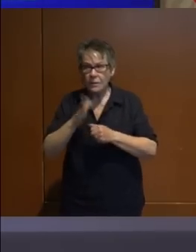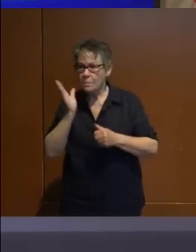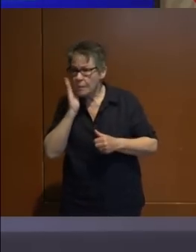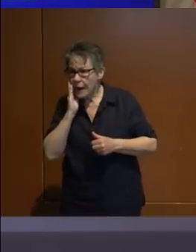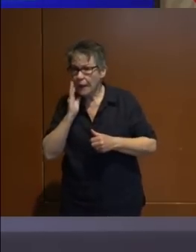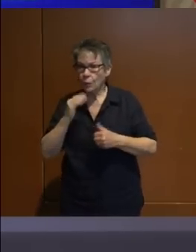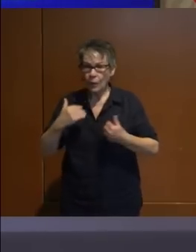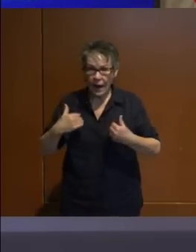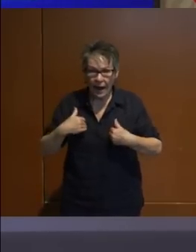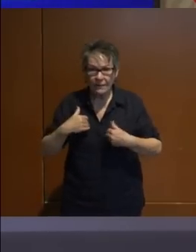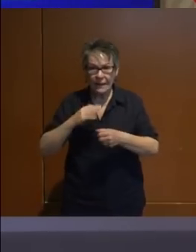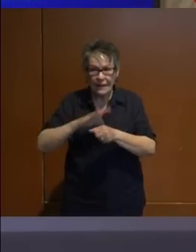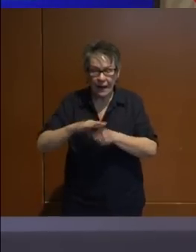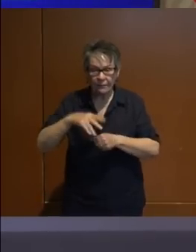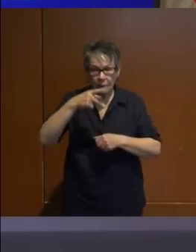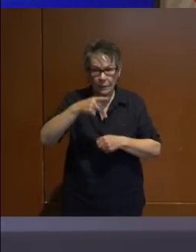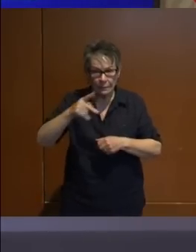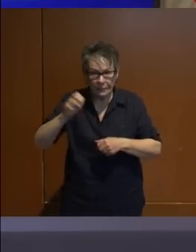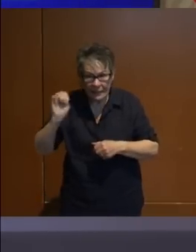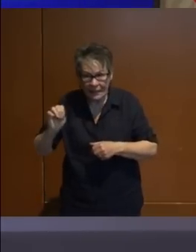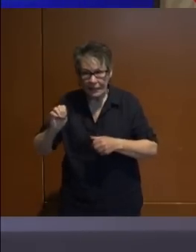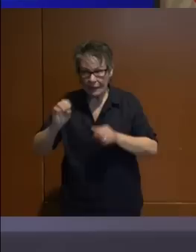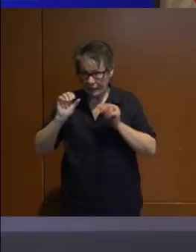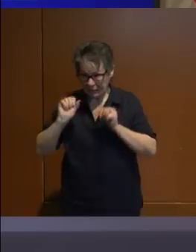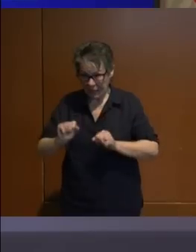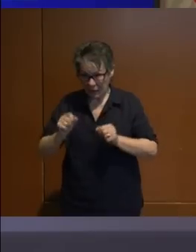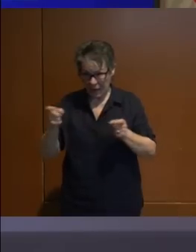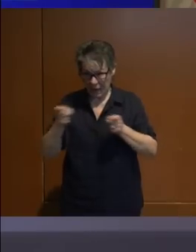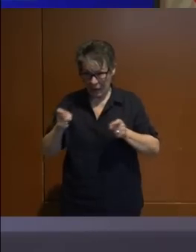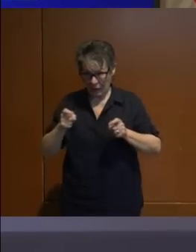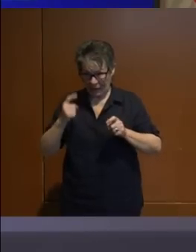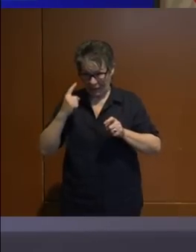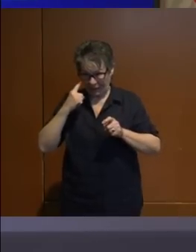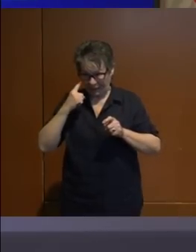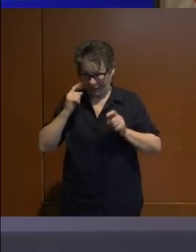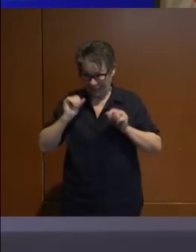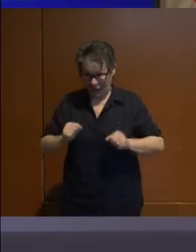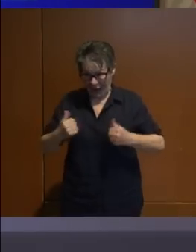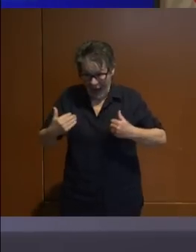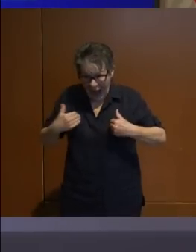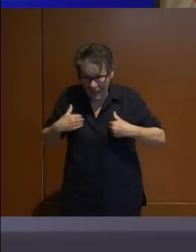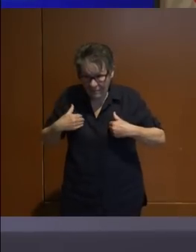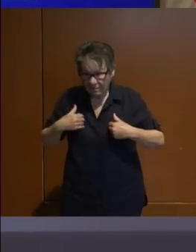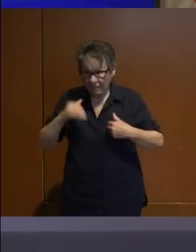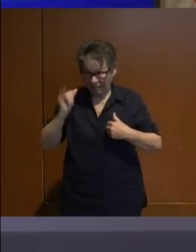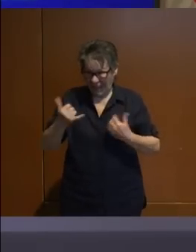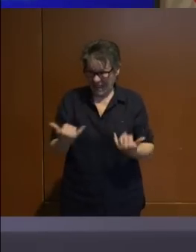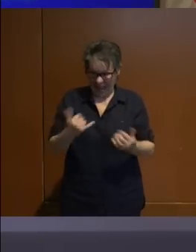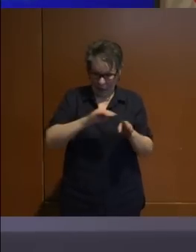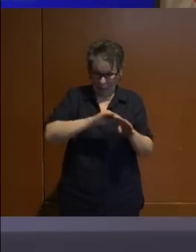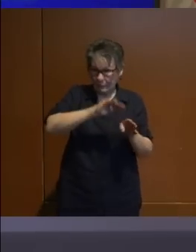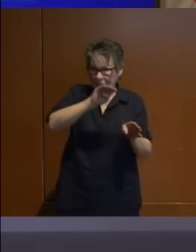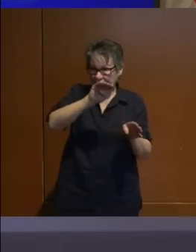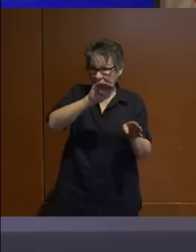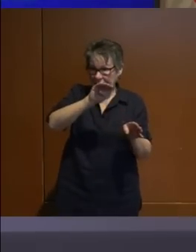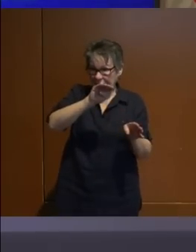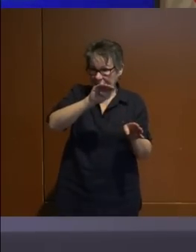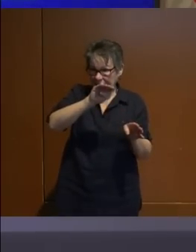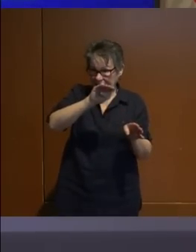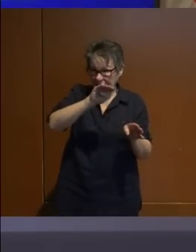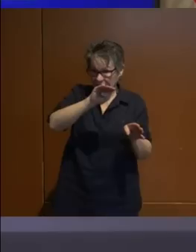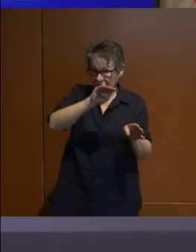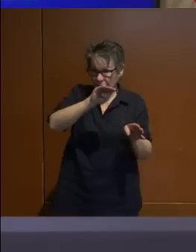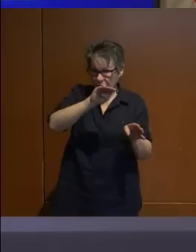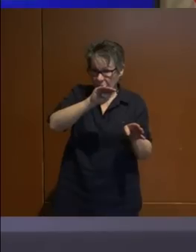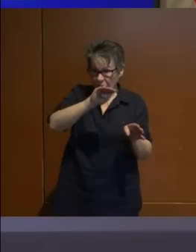right now to handle what we think will be the surge when it happens as it plays out? And by the way, do we have enough of a workforce? You